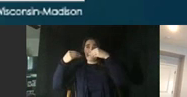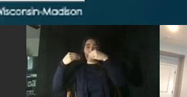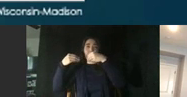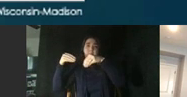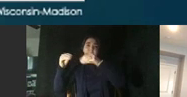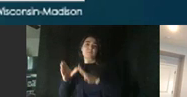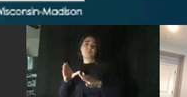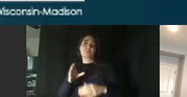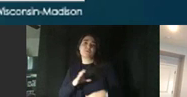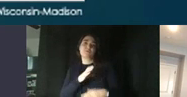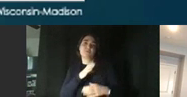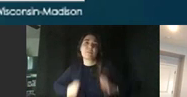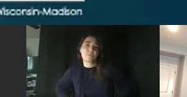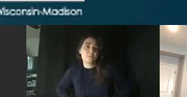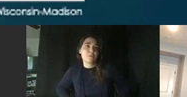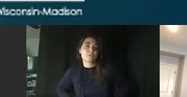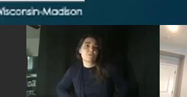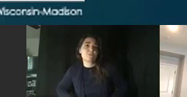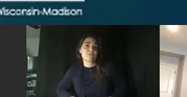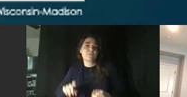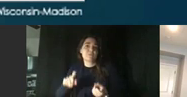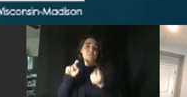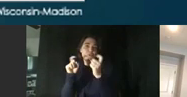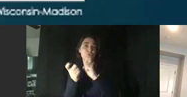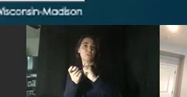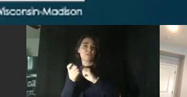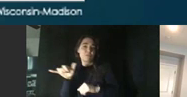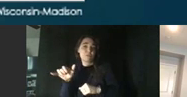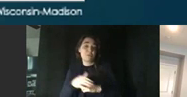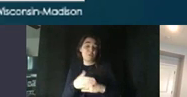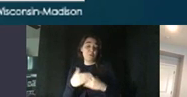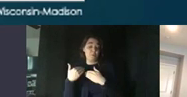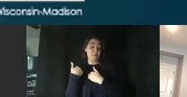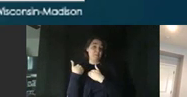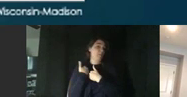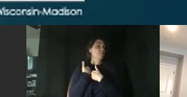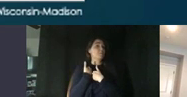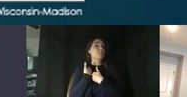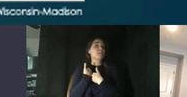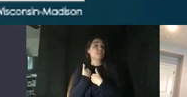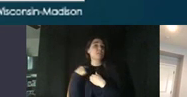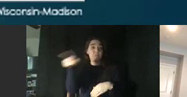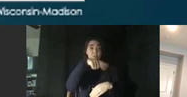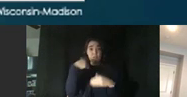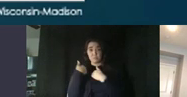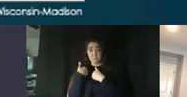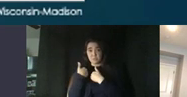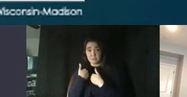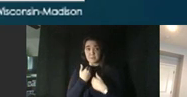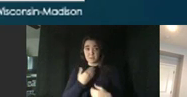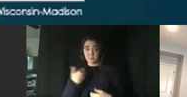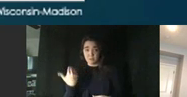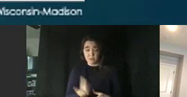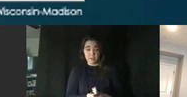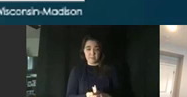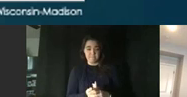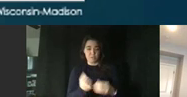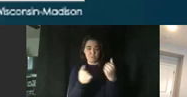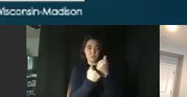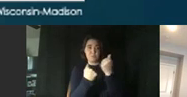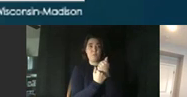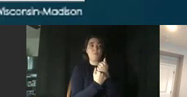So, you know, we have a responsibility ourselves to support books about people of color